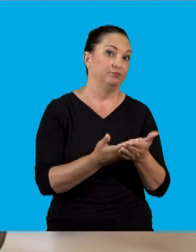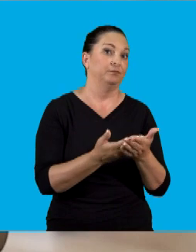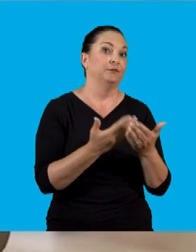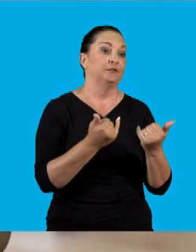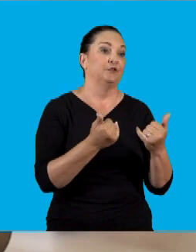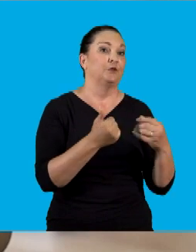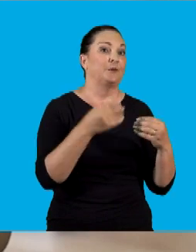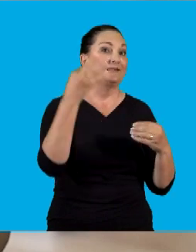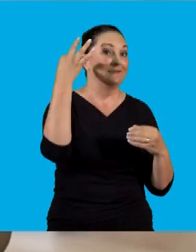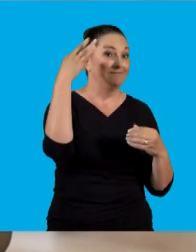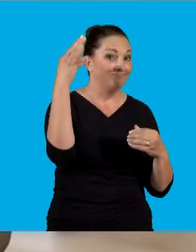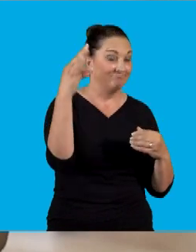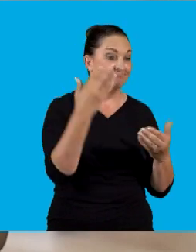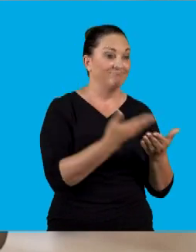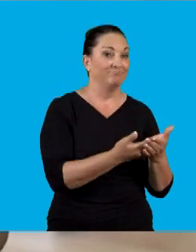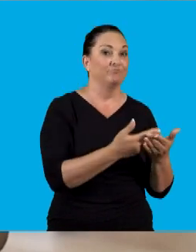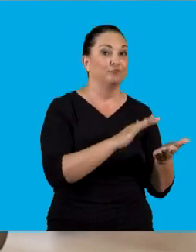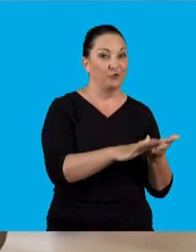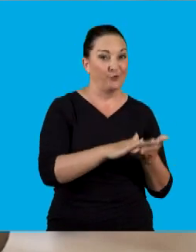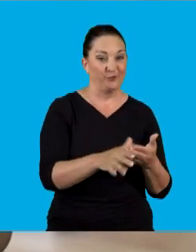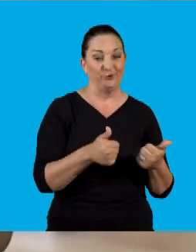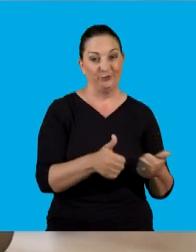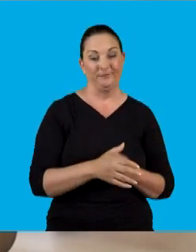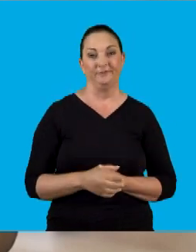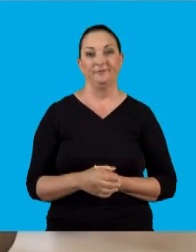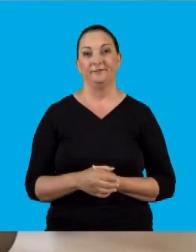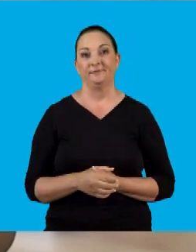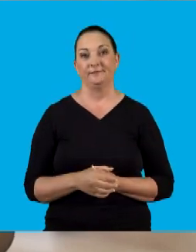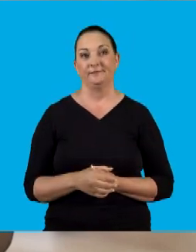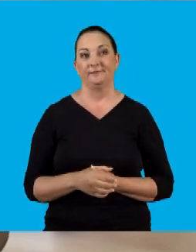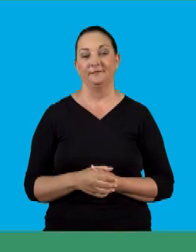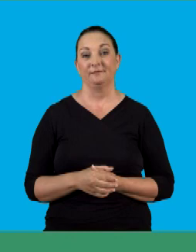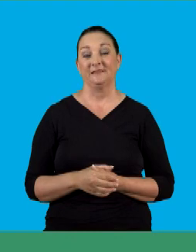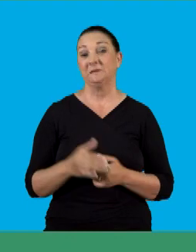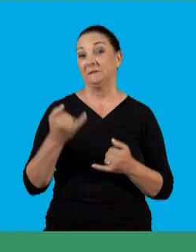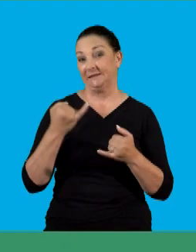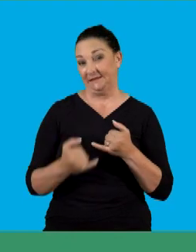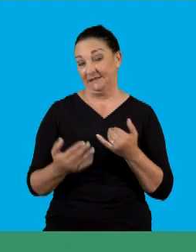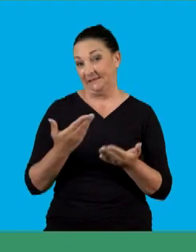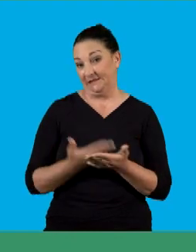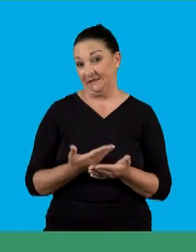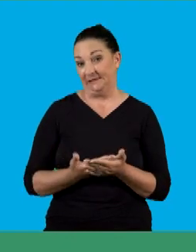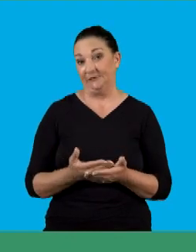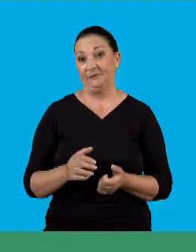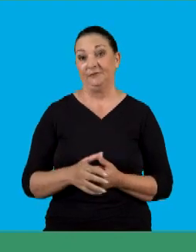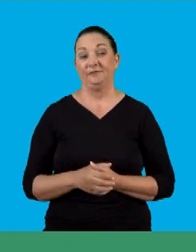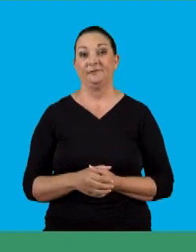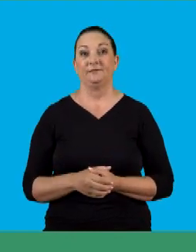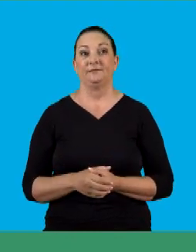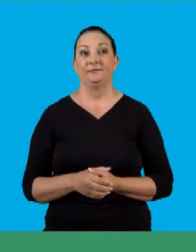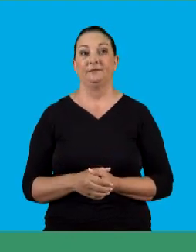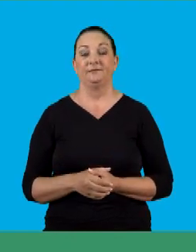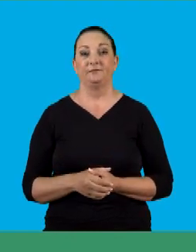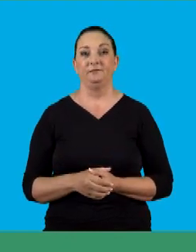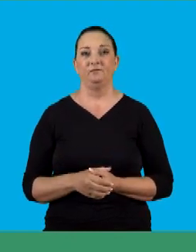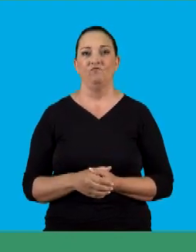other state entities to continue to operate. Then there's common errors and common